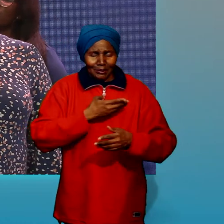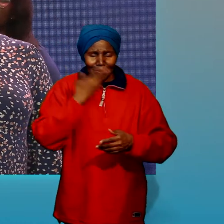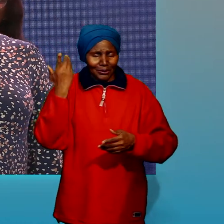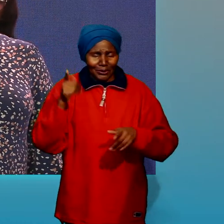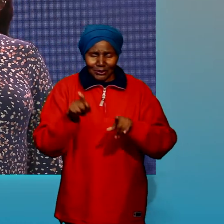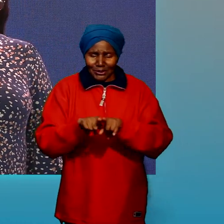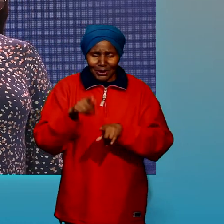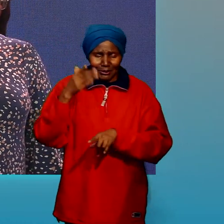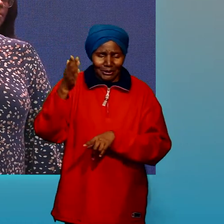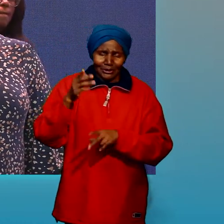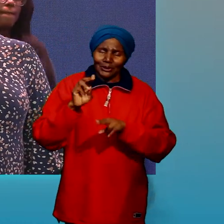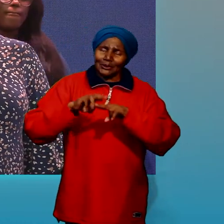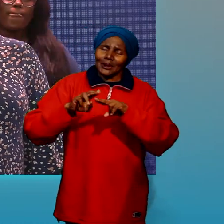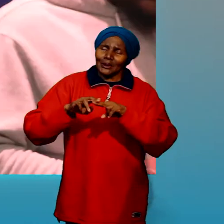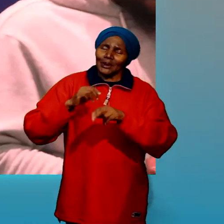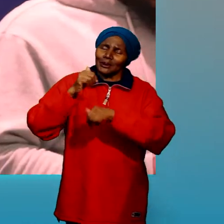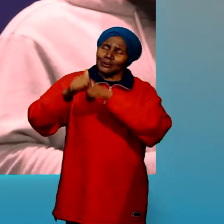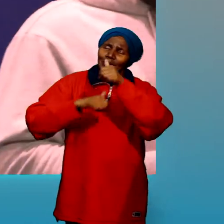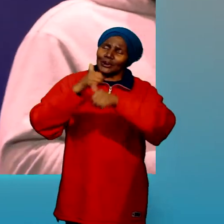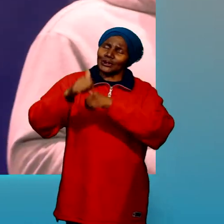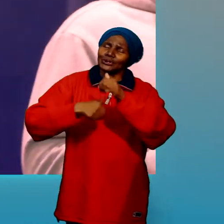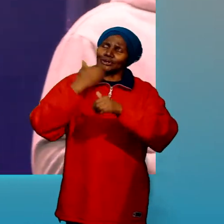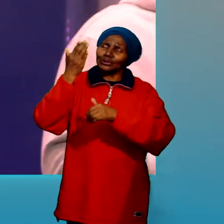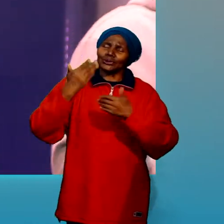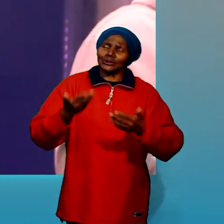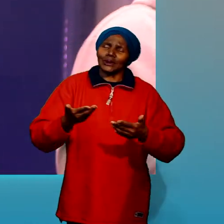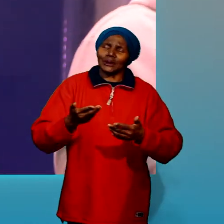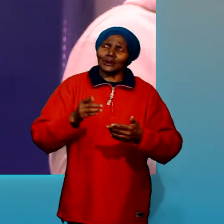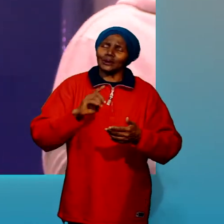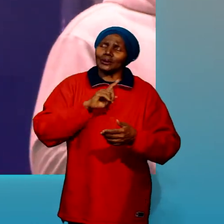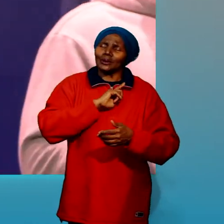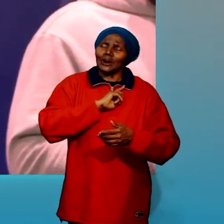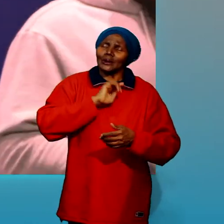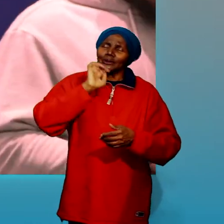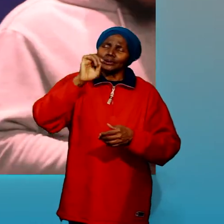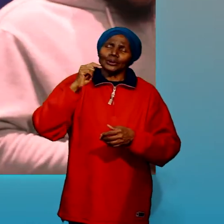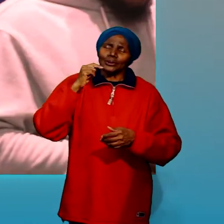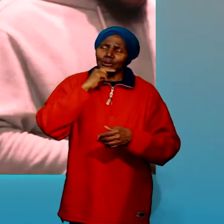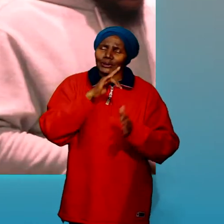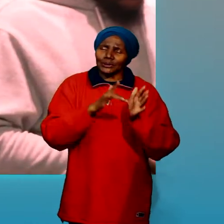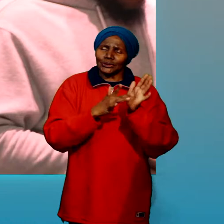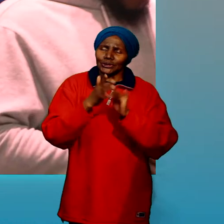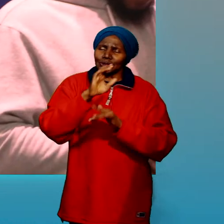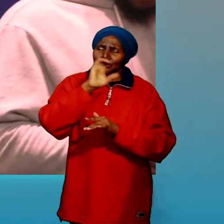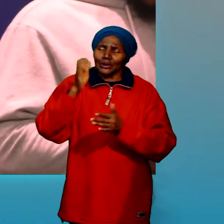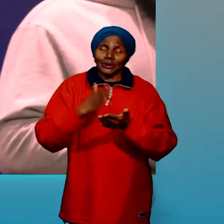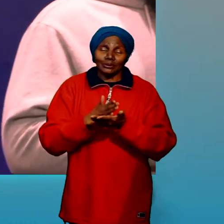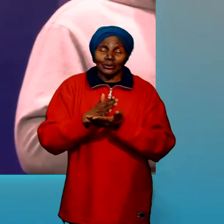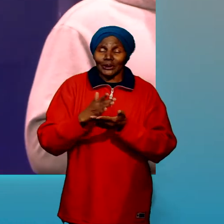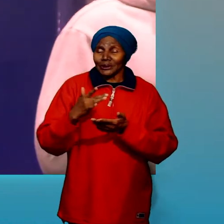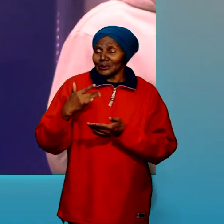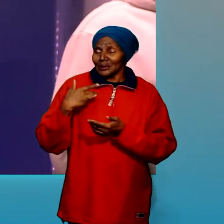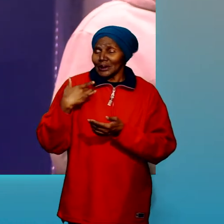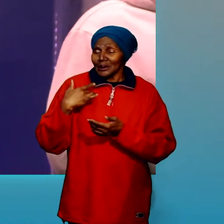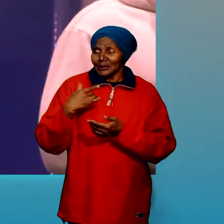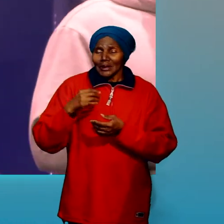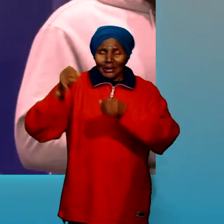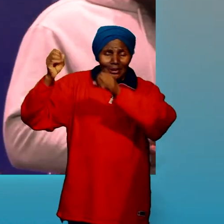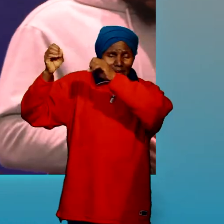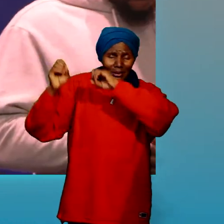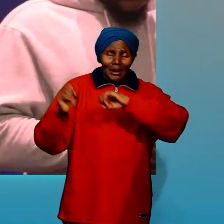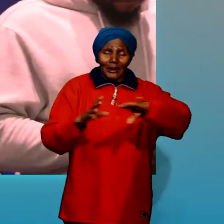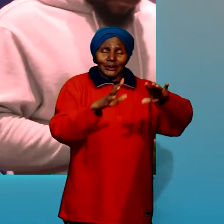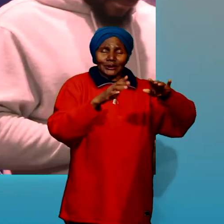I praise you today for your Son, Jesus Christ, the bread of life, the light of the world, the